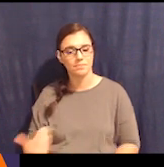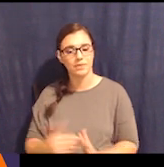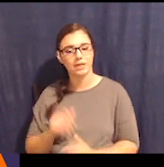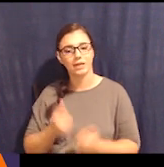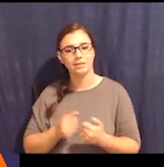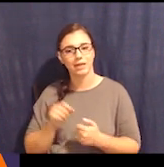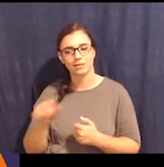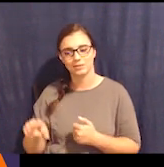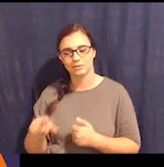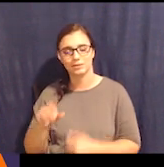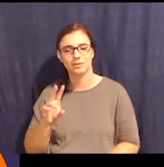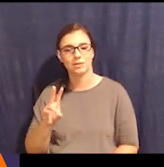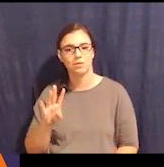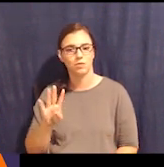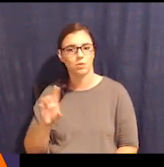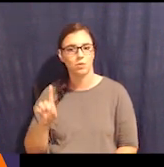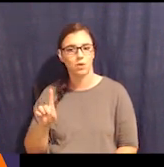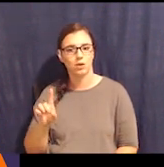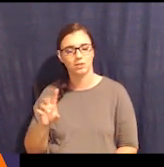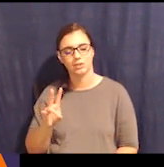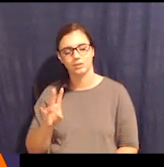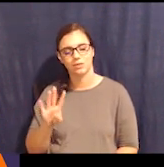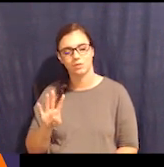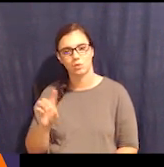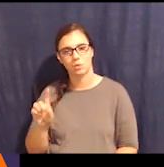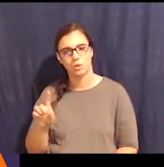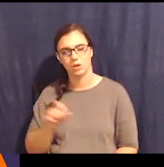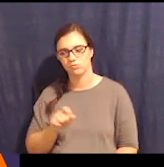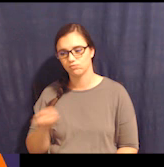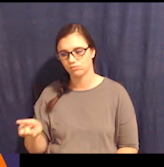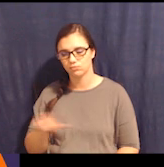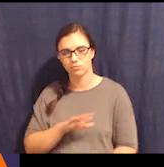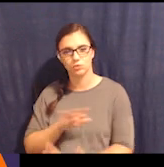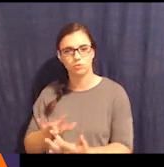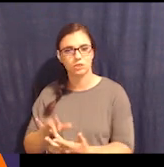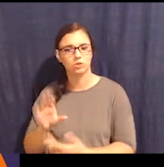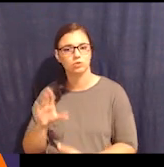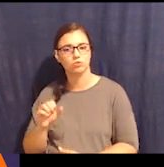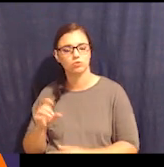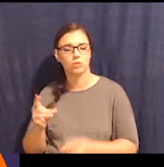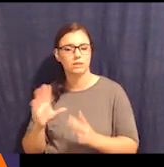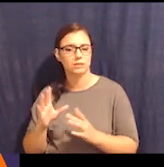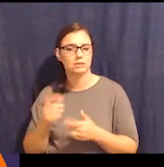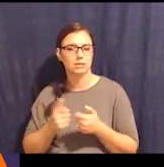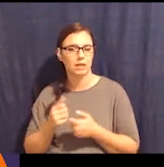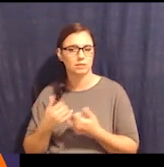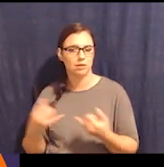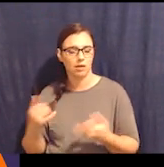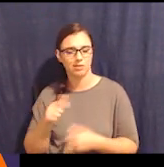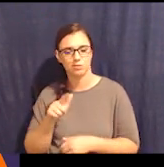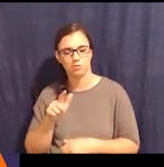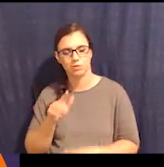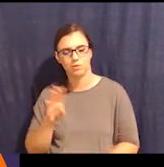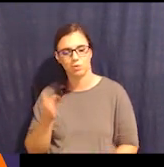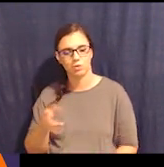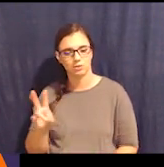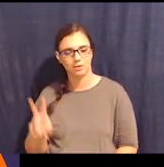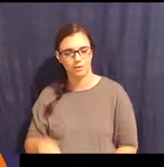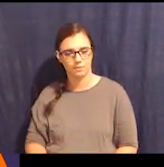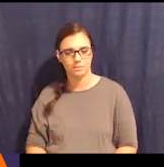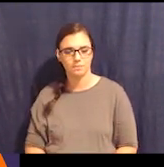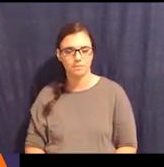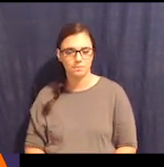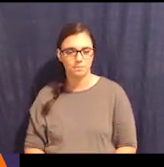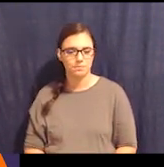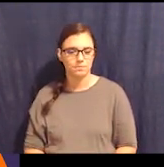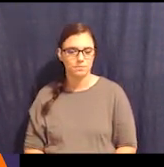741-741 to reach the crisis text line 24 hours a day, 7 days a week. The Veterans Crisis Line